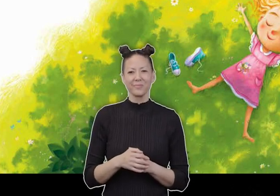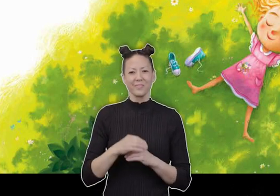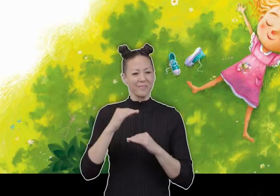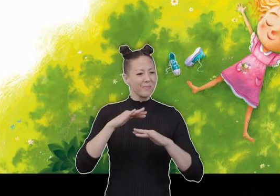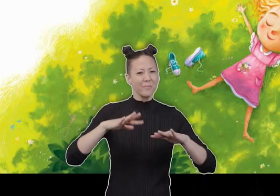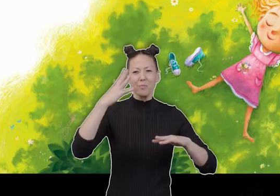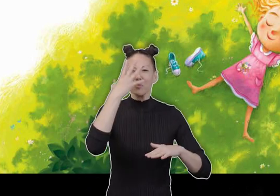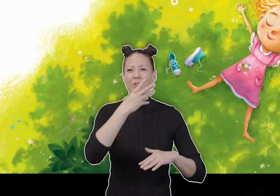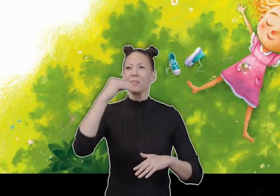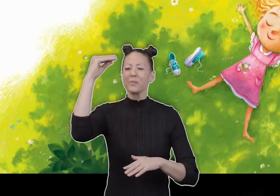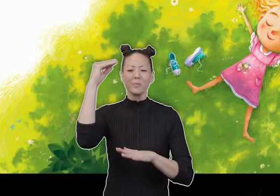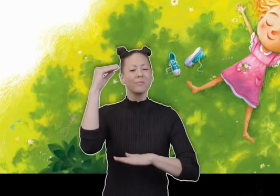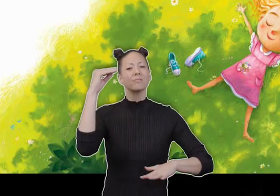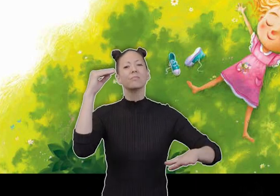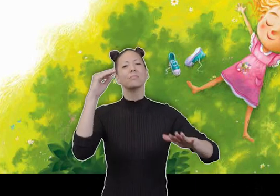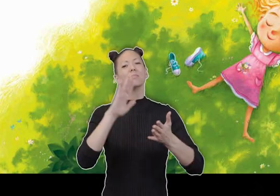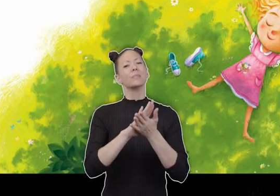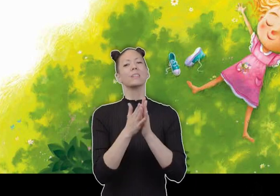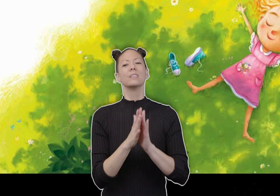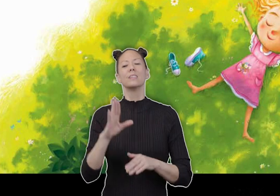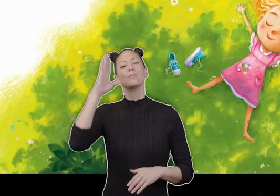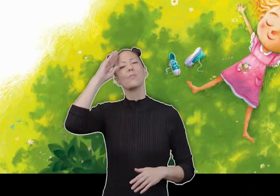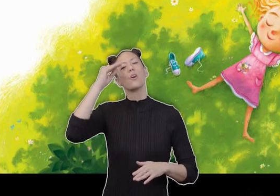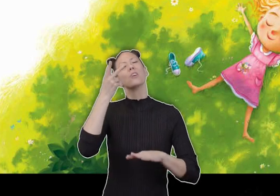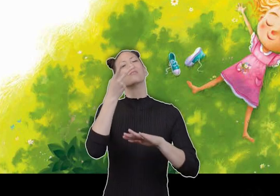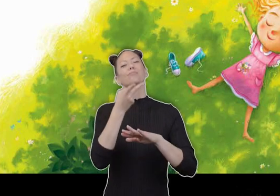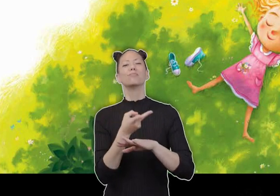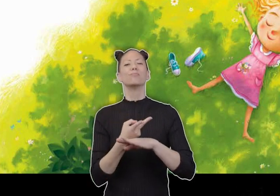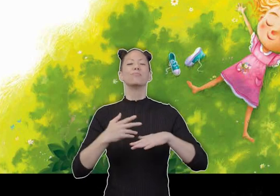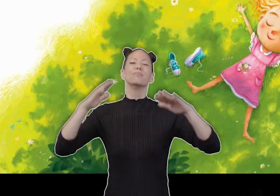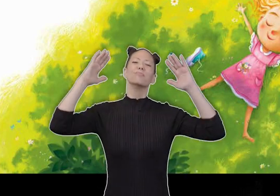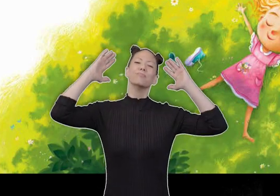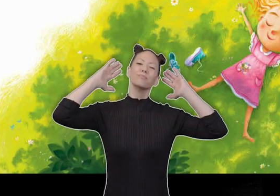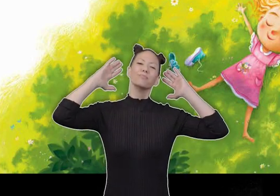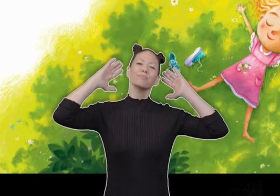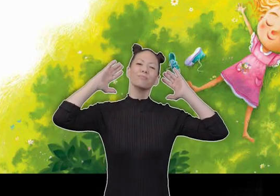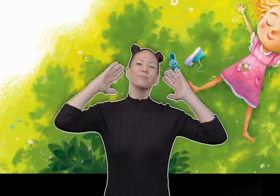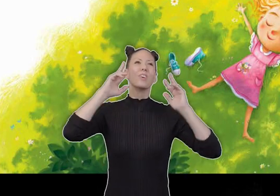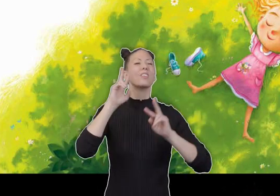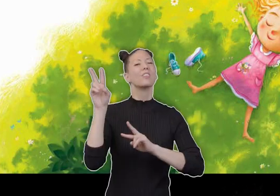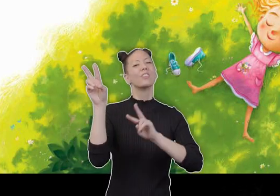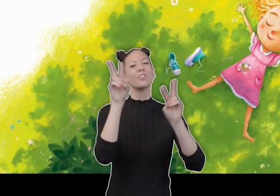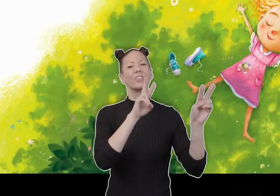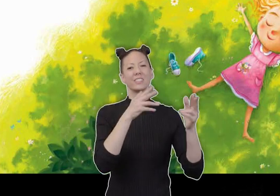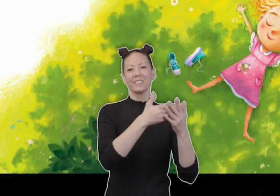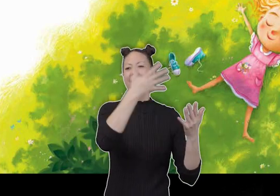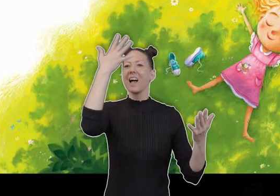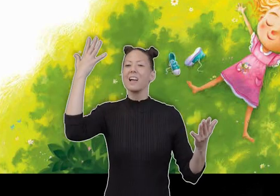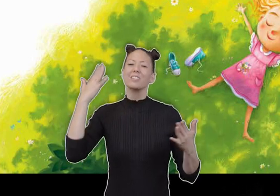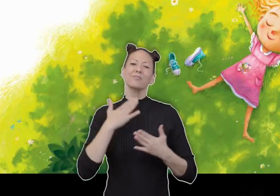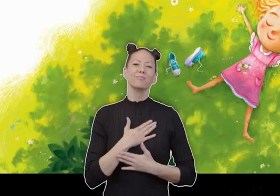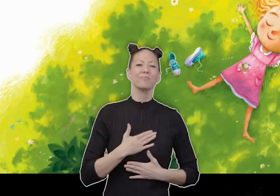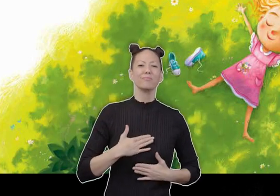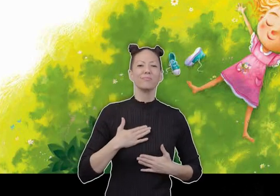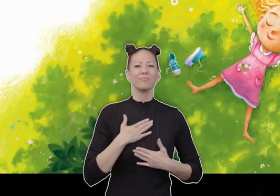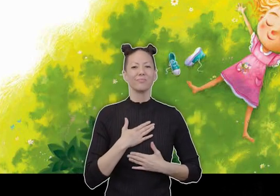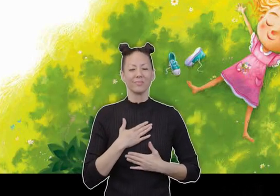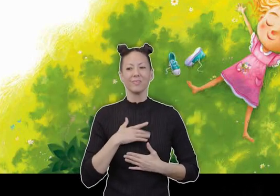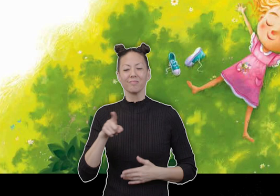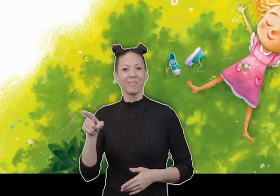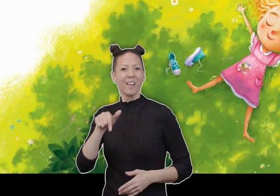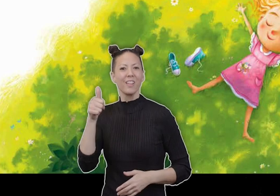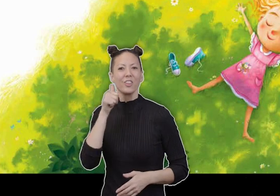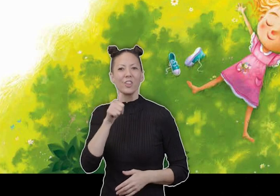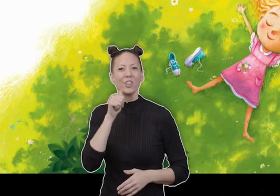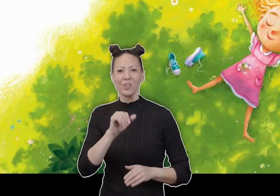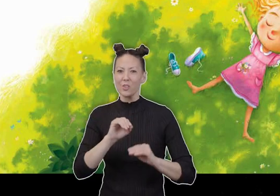through the trees makes leafy, shady shapes. The boy rests his head on his hands and gazes up at the sky.